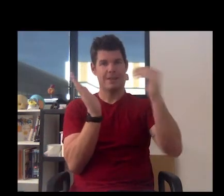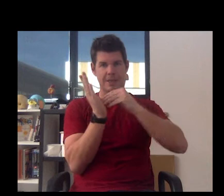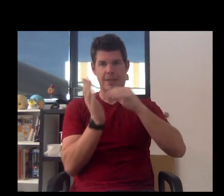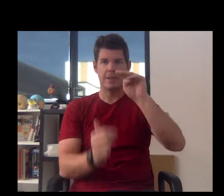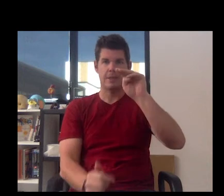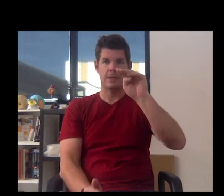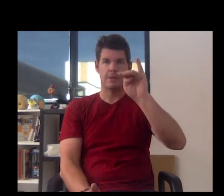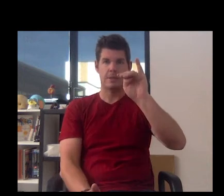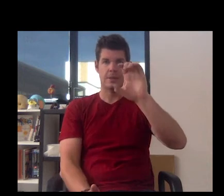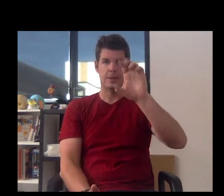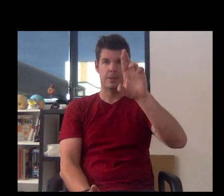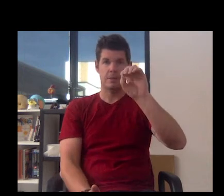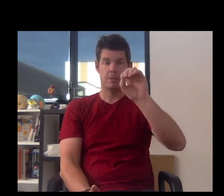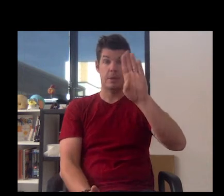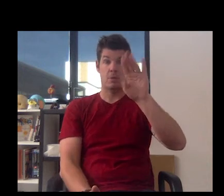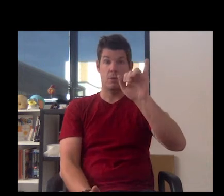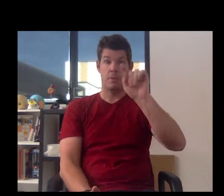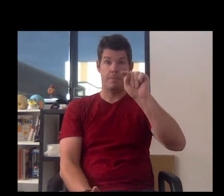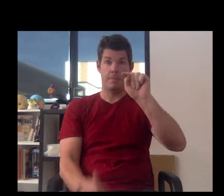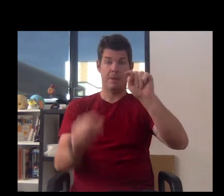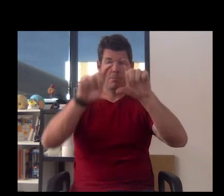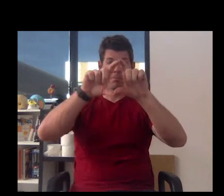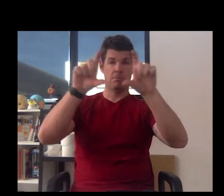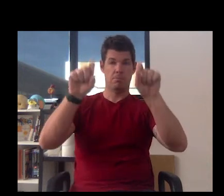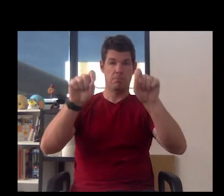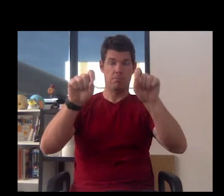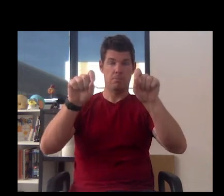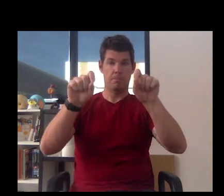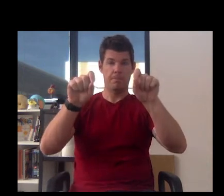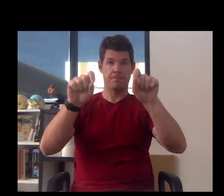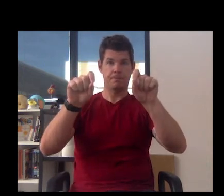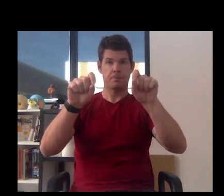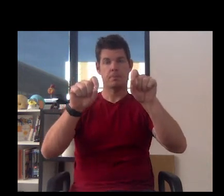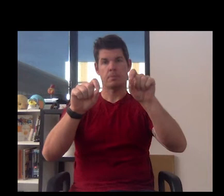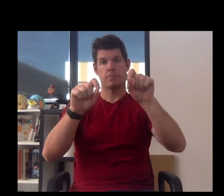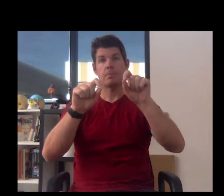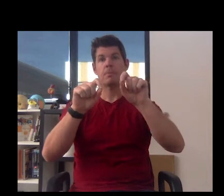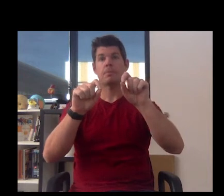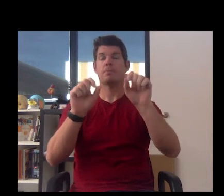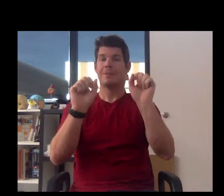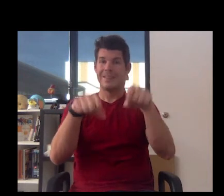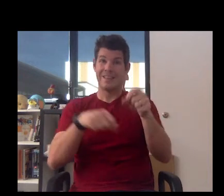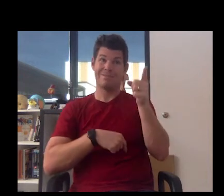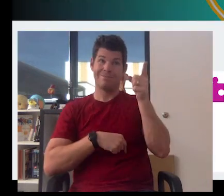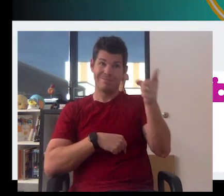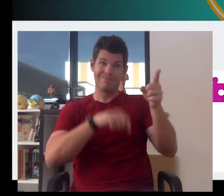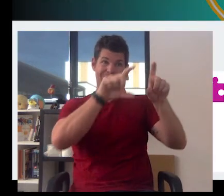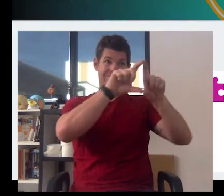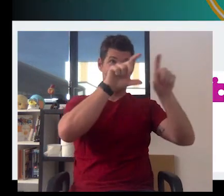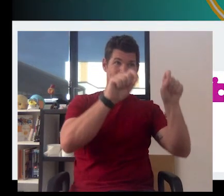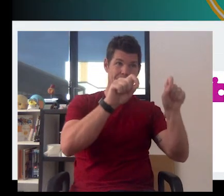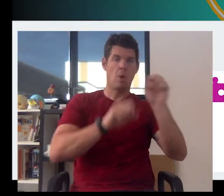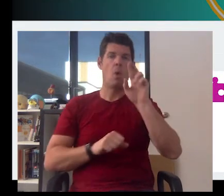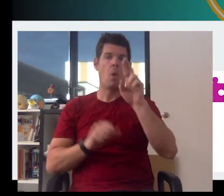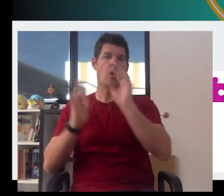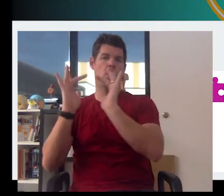this, but you don't have this yet, but we have the platform that we can write